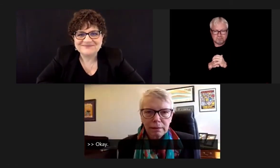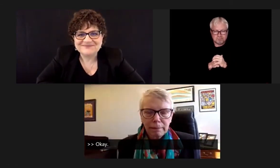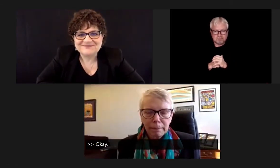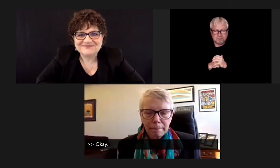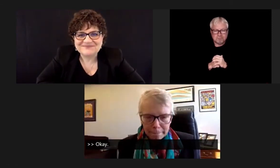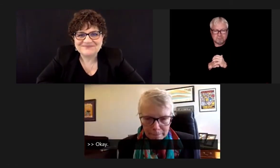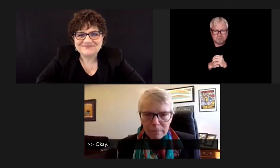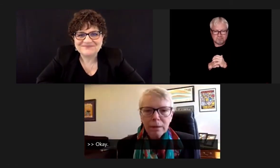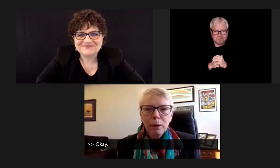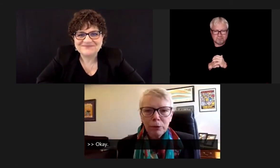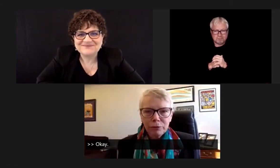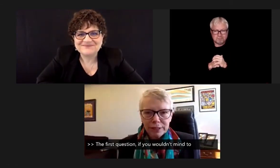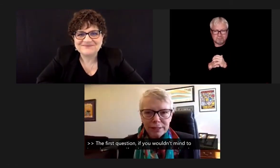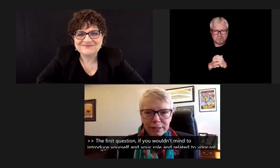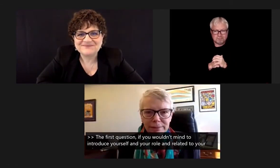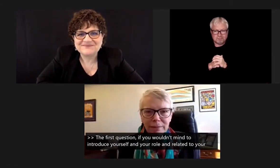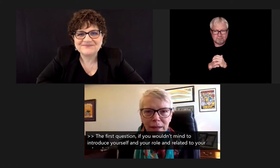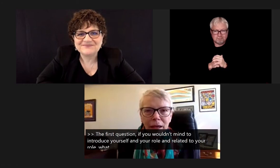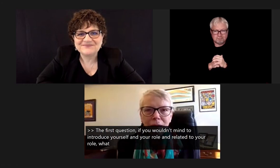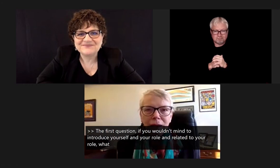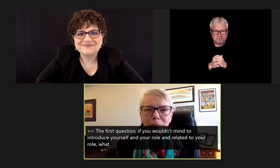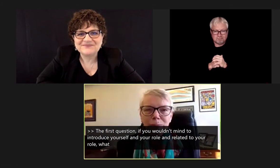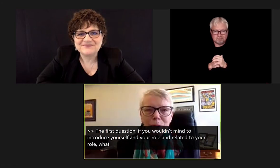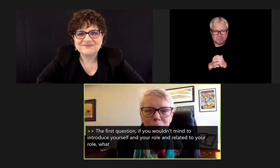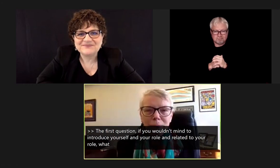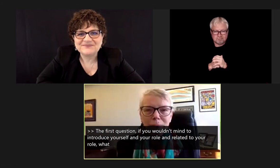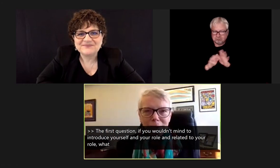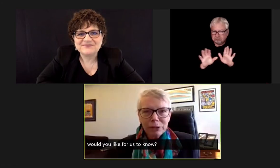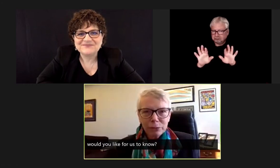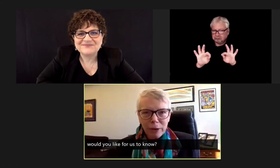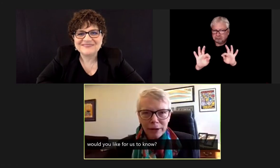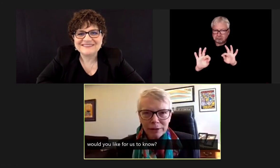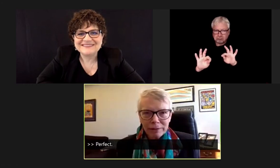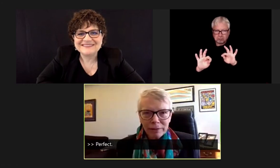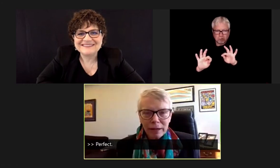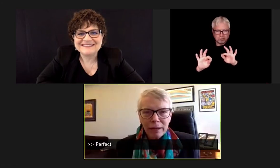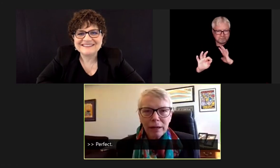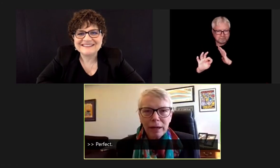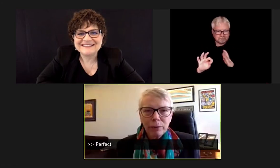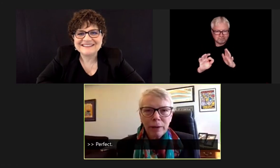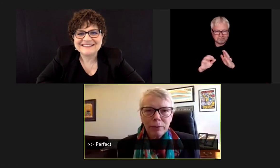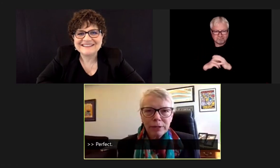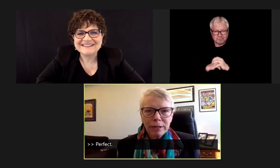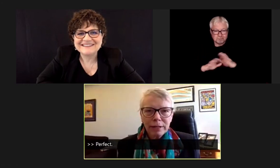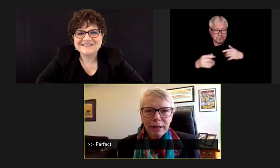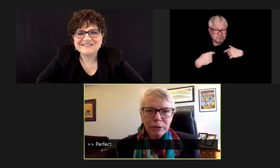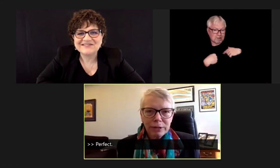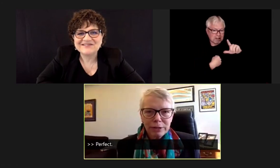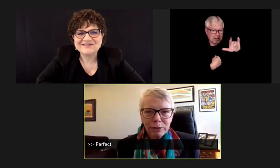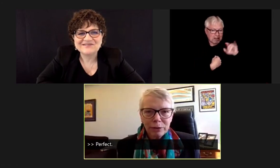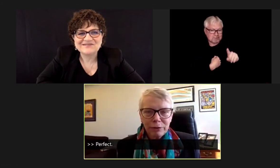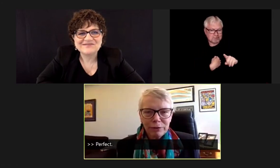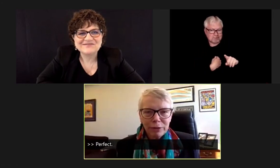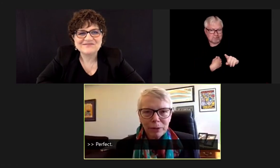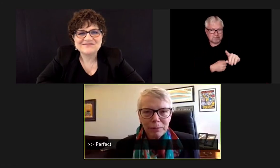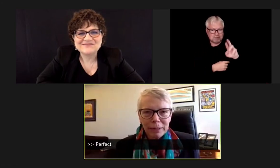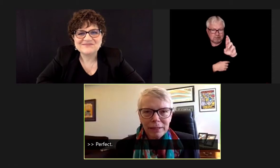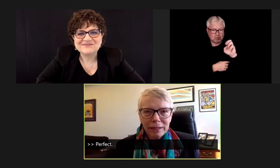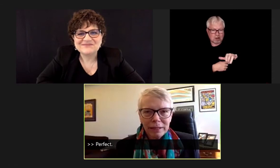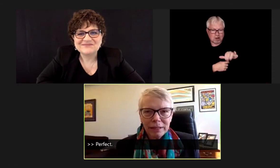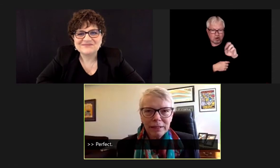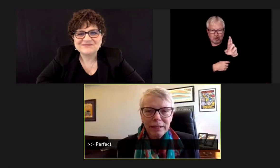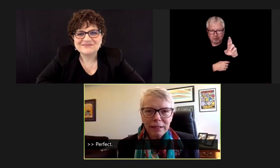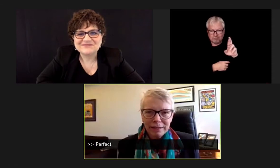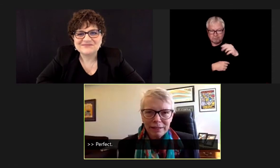know? Perfect. So I'm Liz Reyer. I represent House District